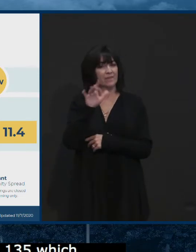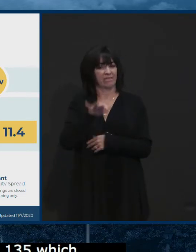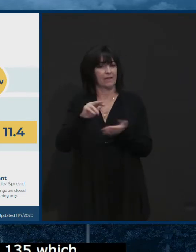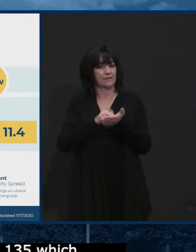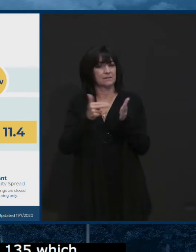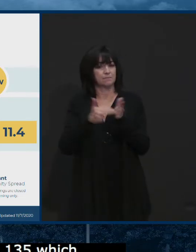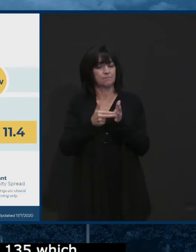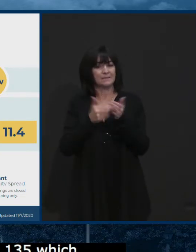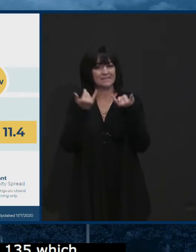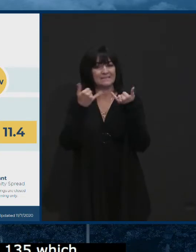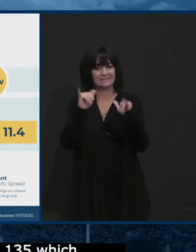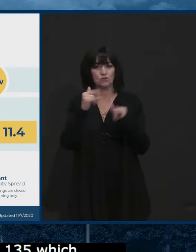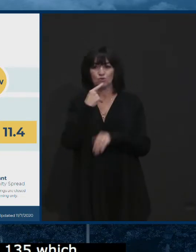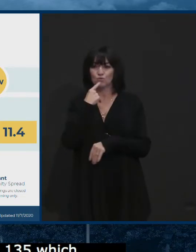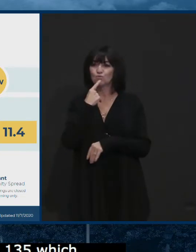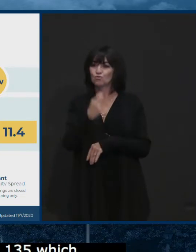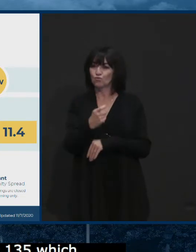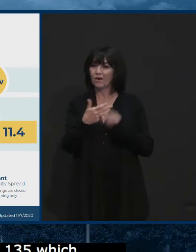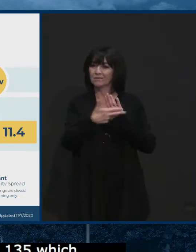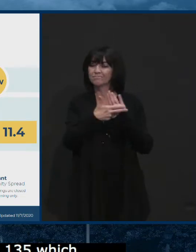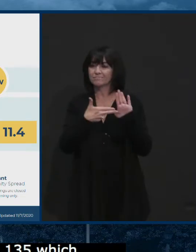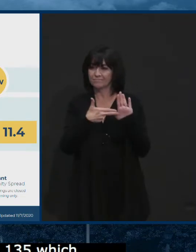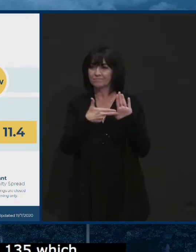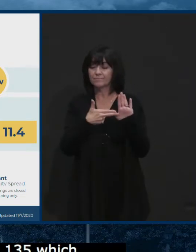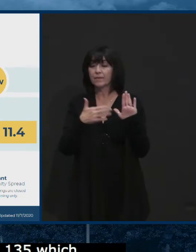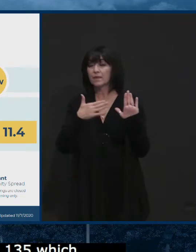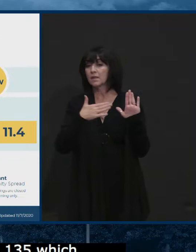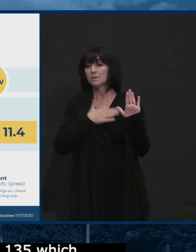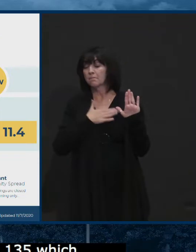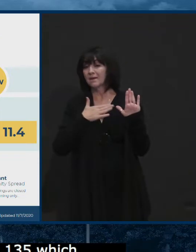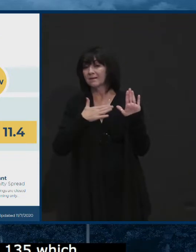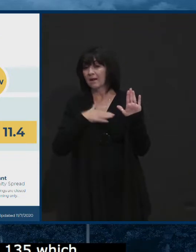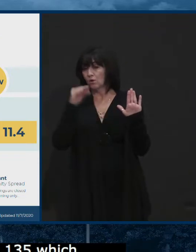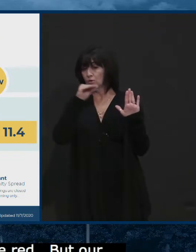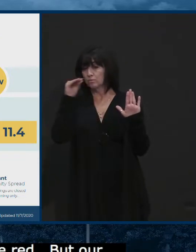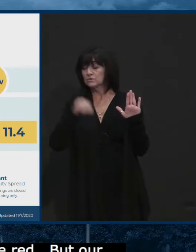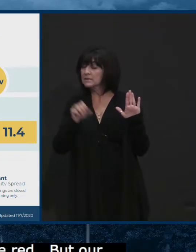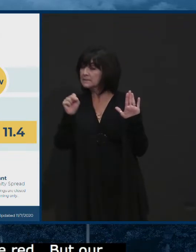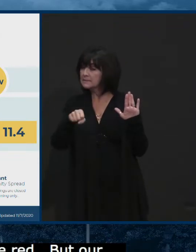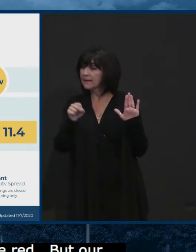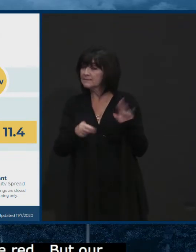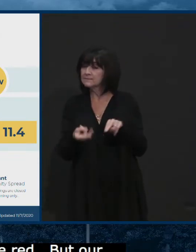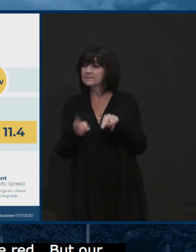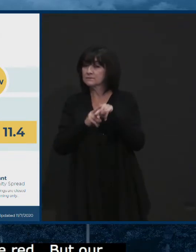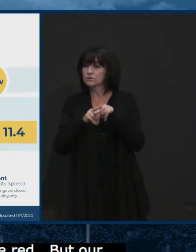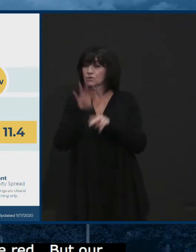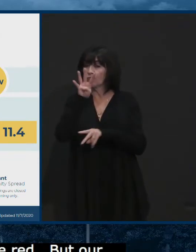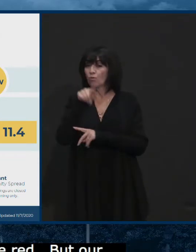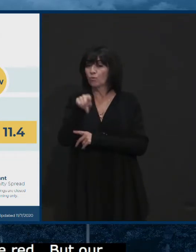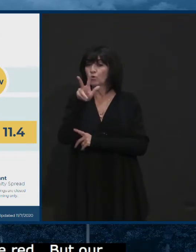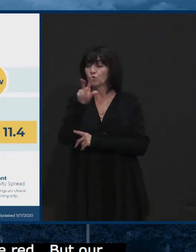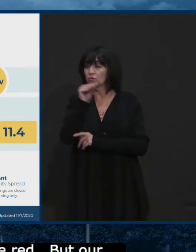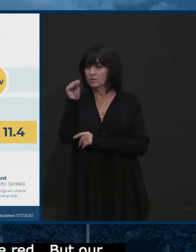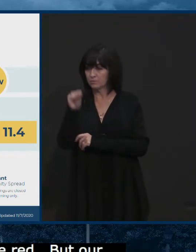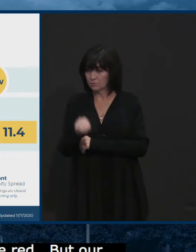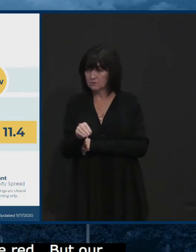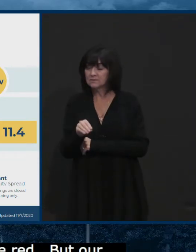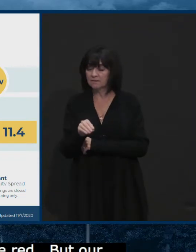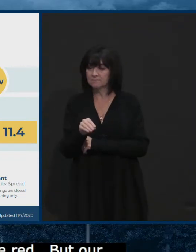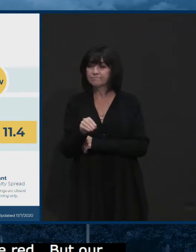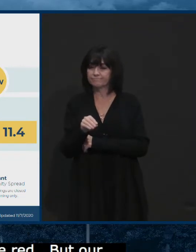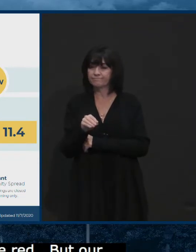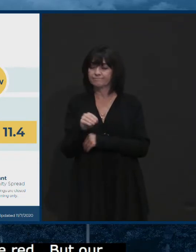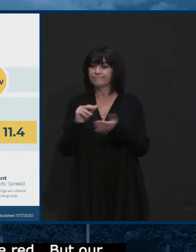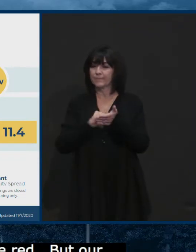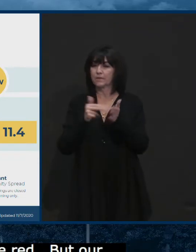red. But our percent positives, they have gone up to 4.3%, which has them in the